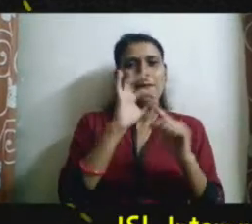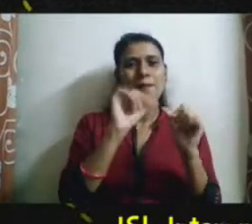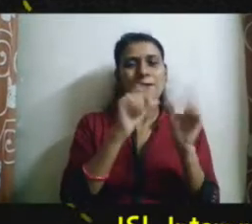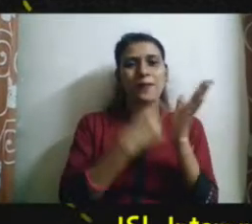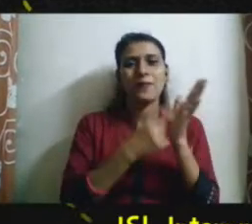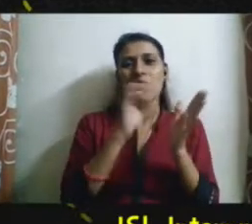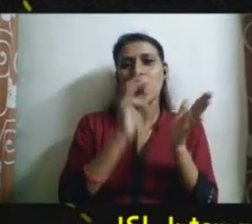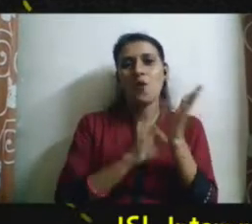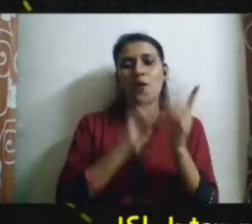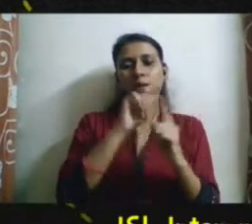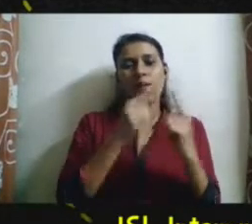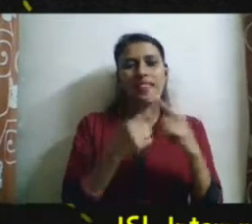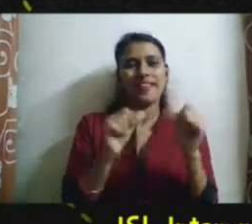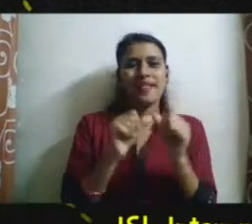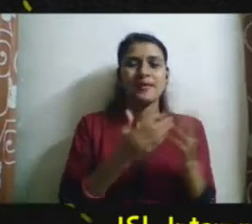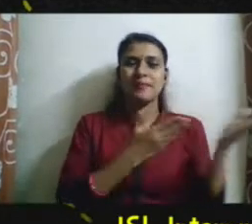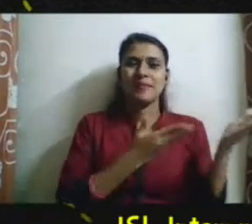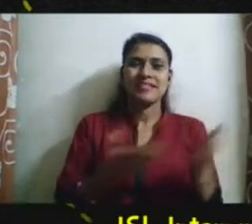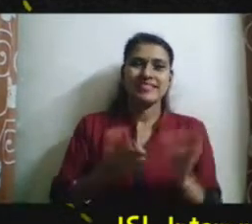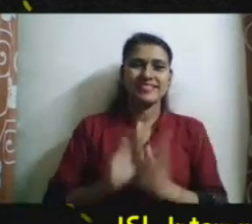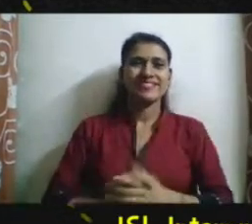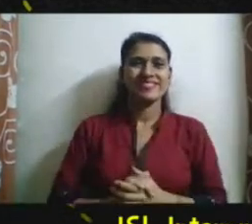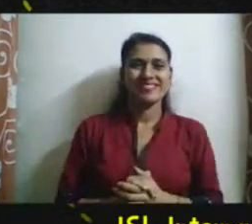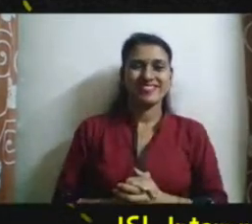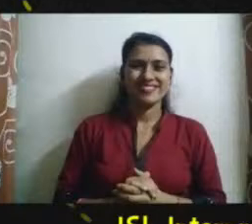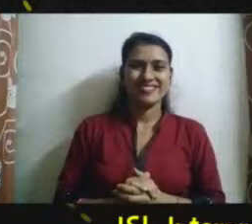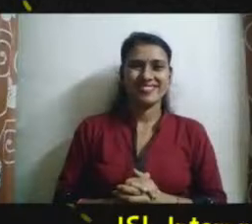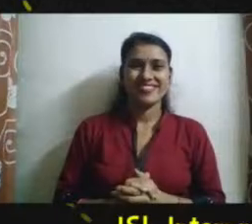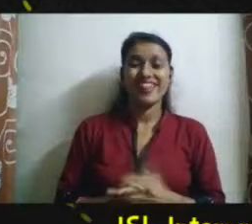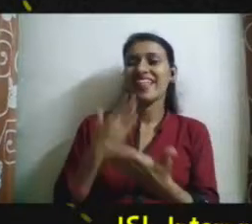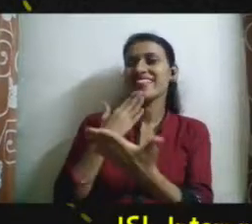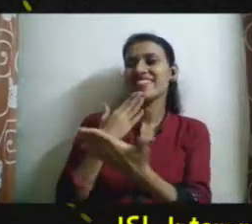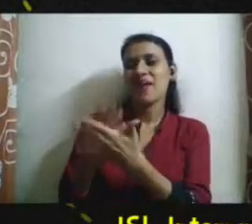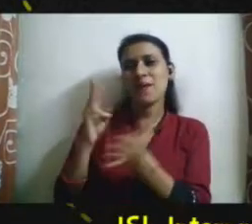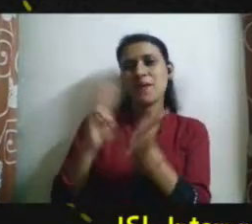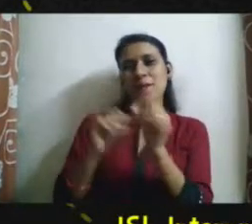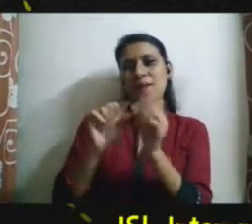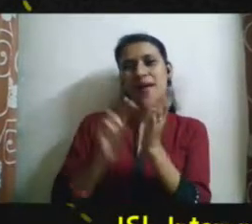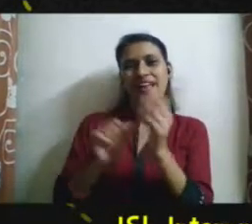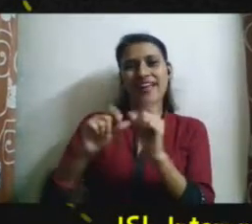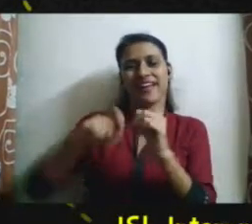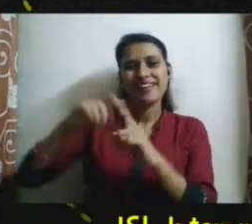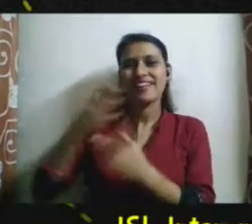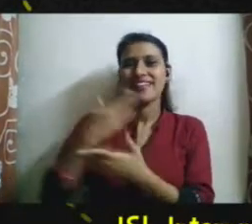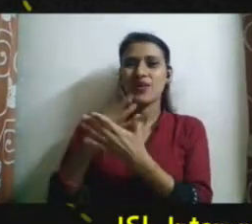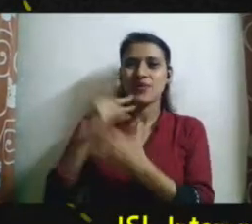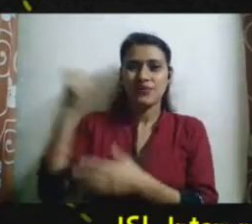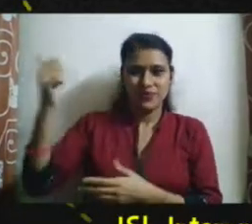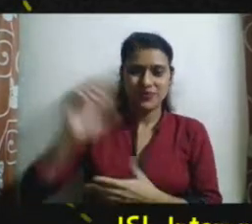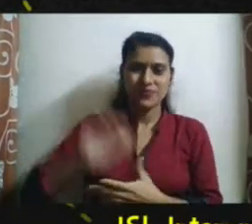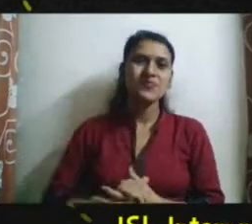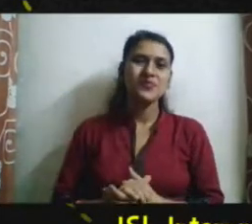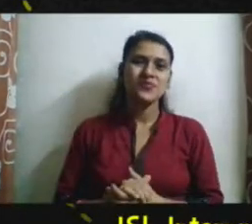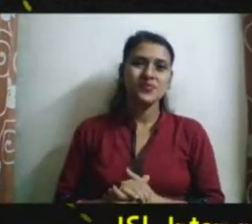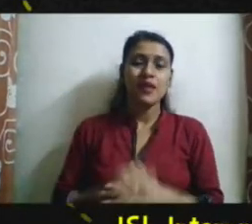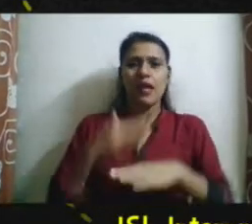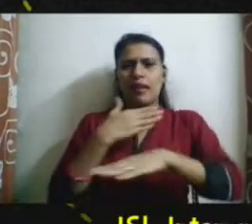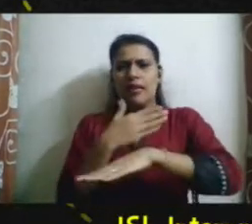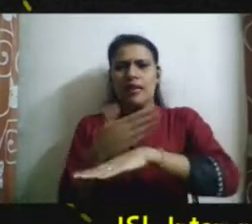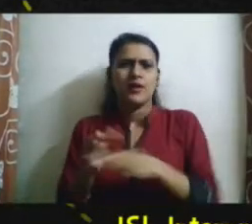closing sections of our conference. Thanks, Manak. So without any